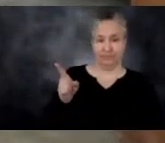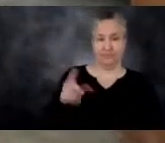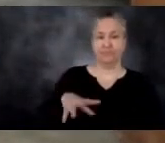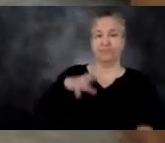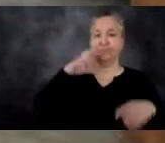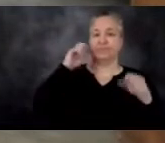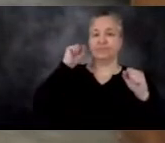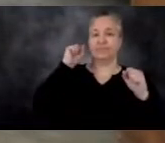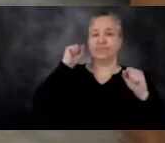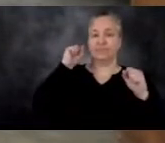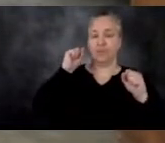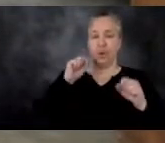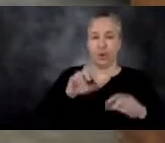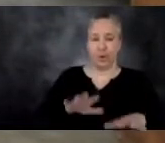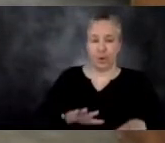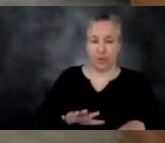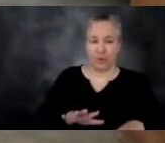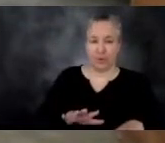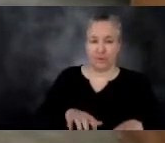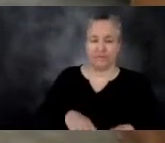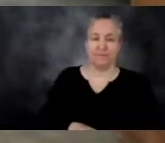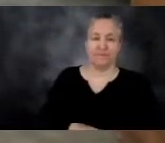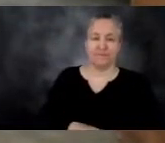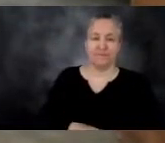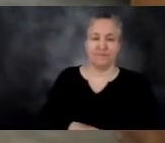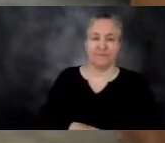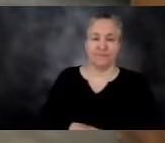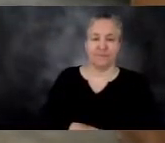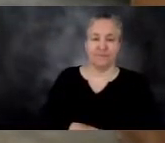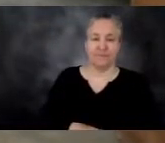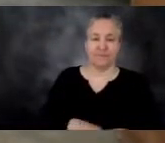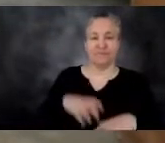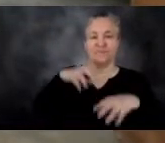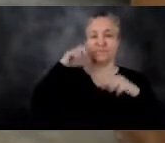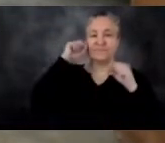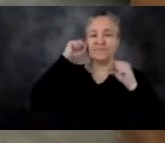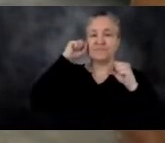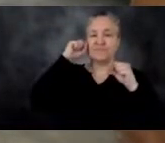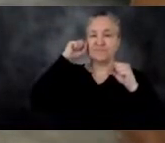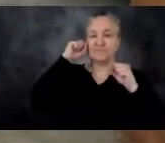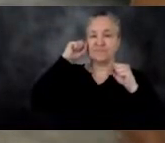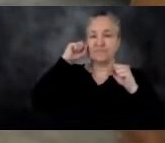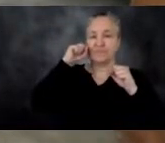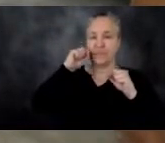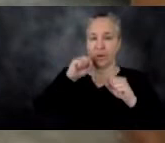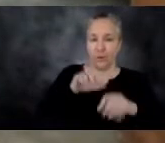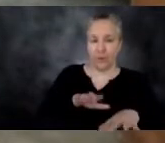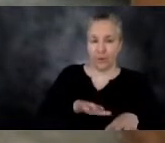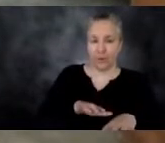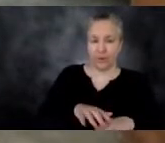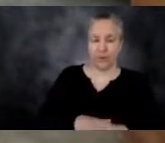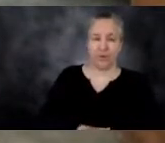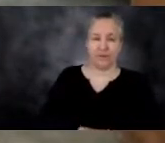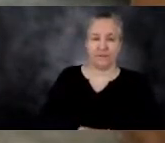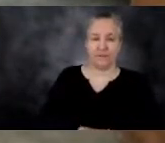down and back up. Good. Inhale down and back